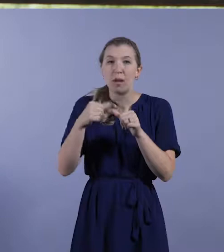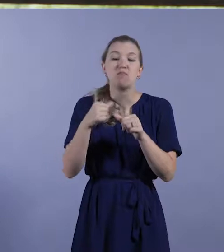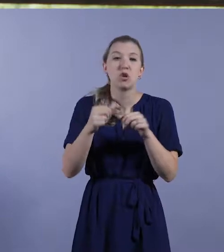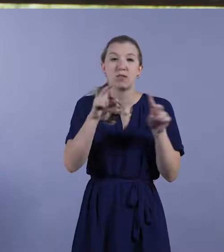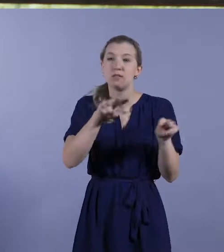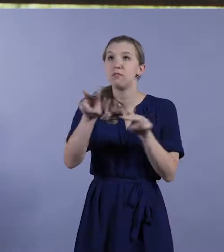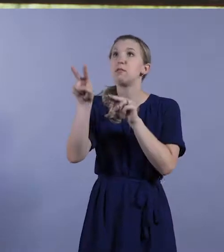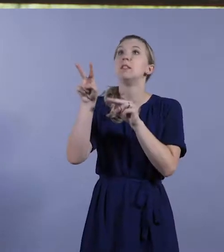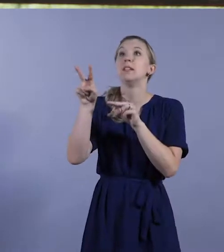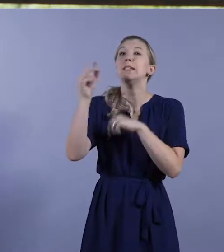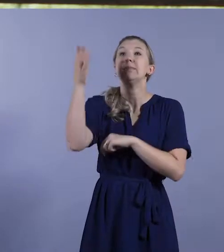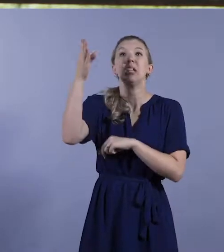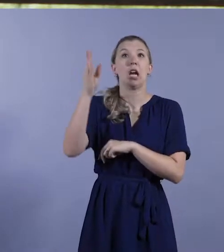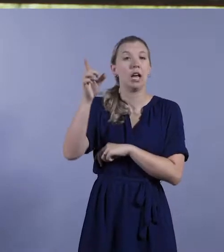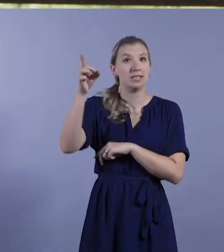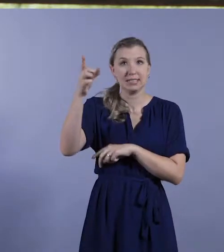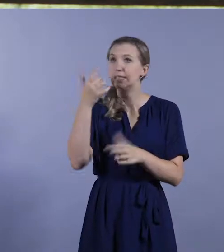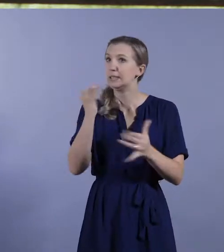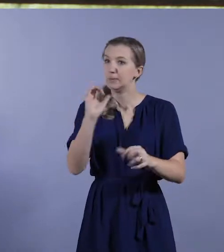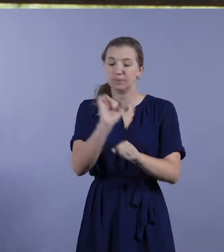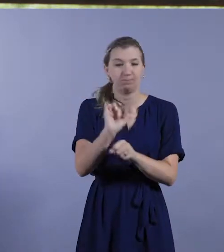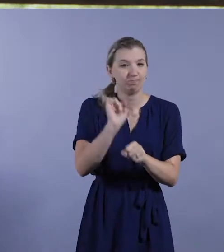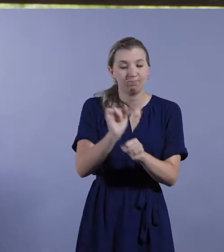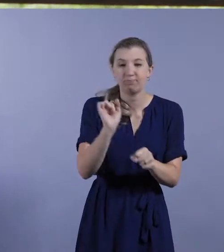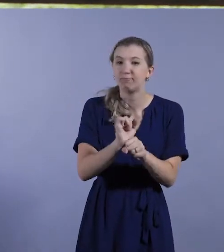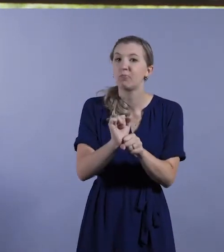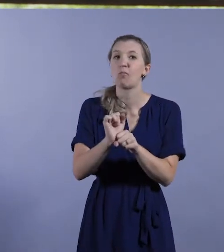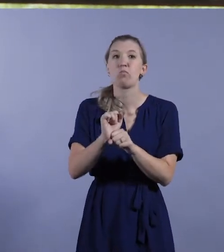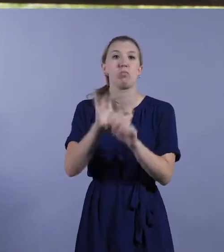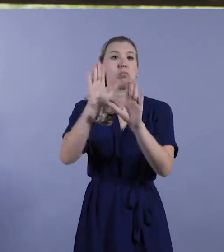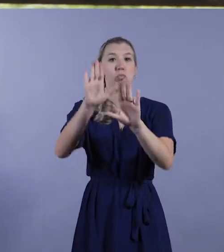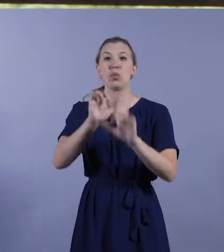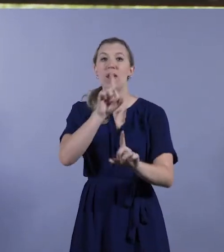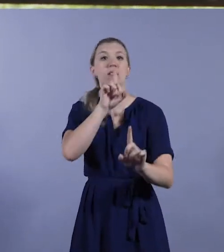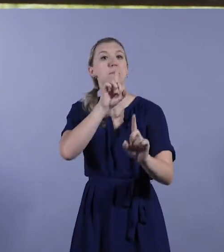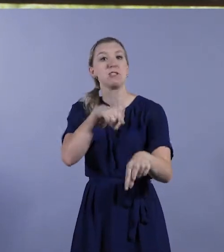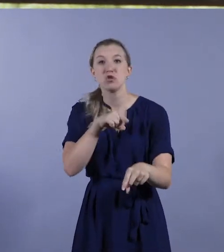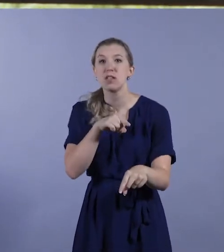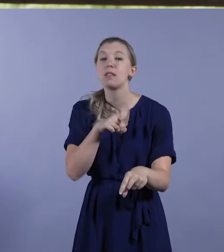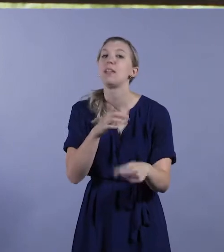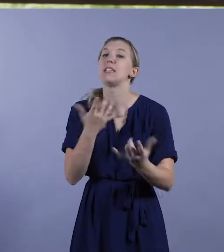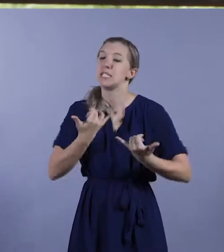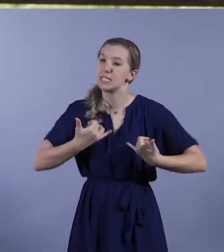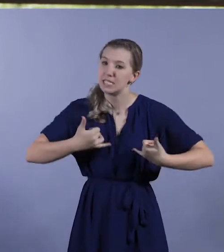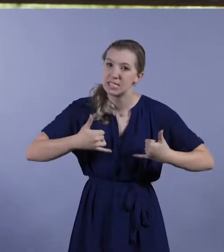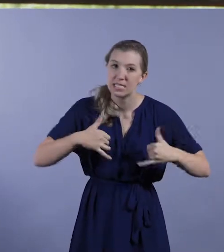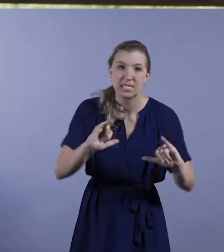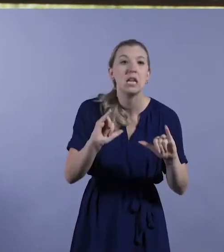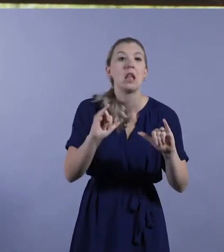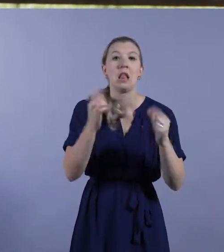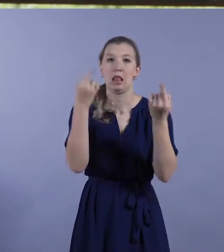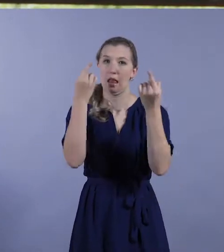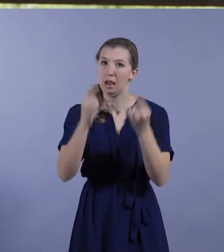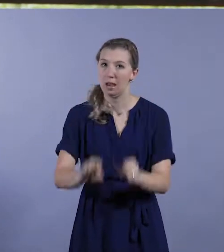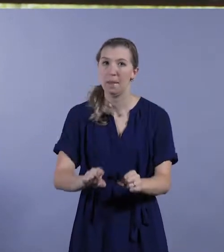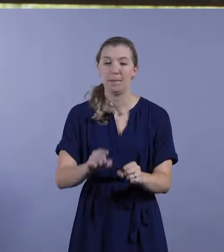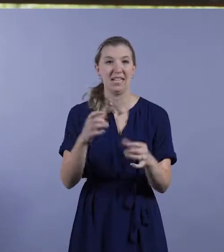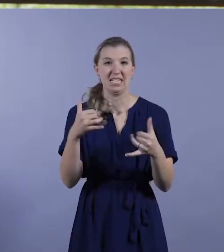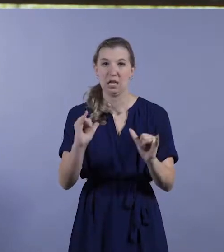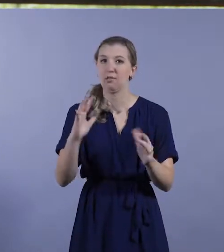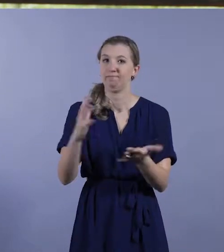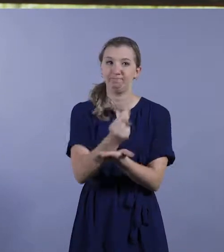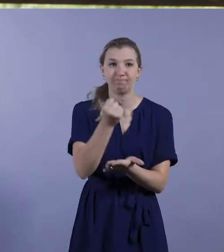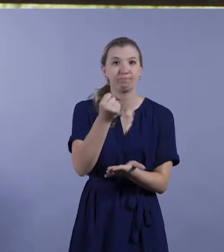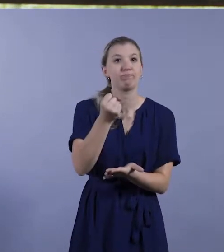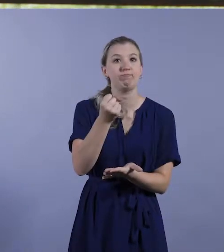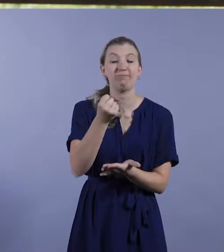ourselves that God is still at work and the Great Commission is still being accomplished.